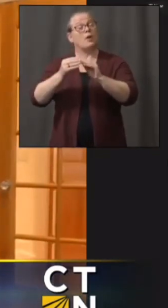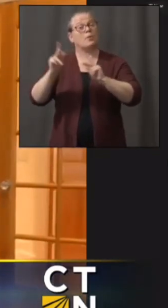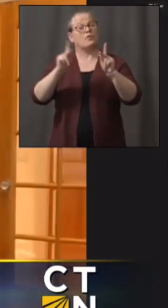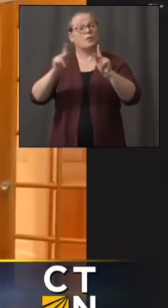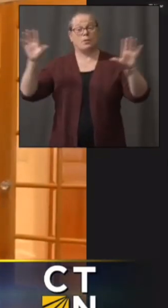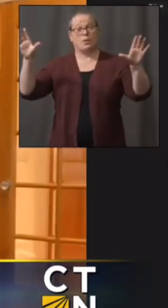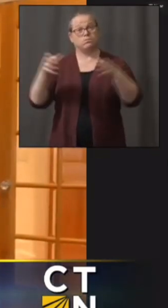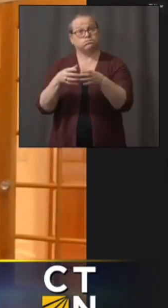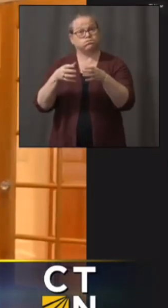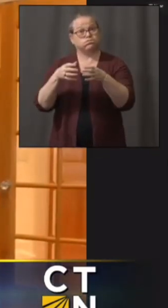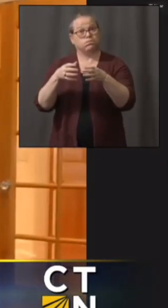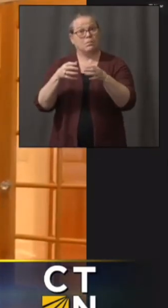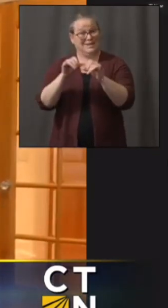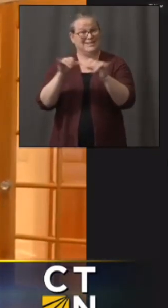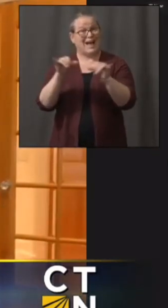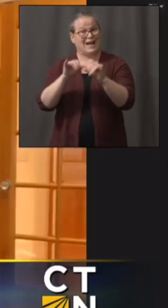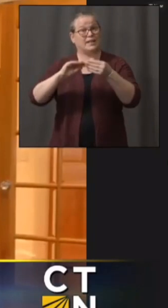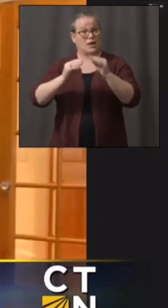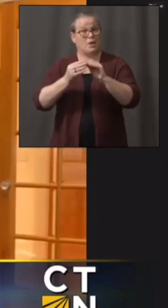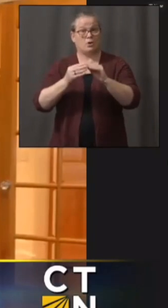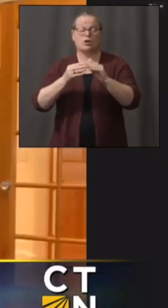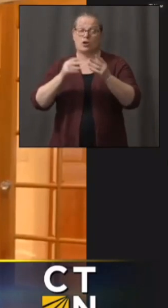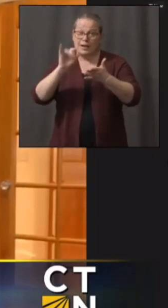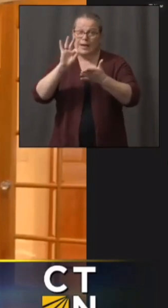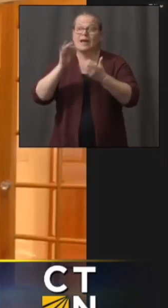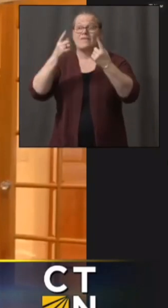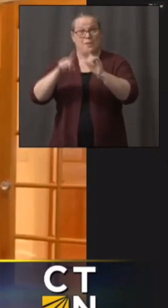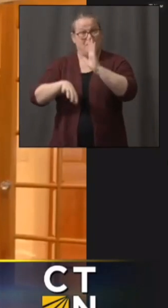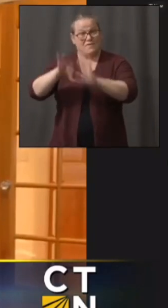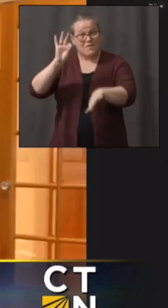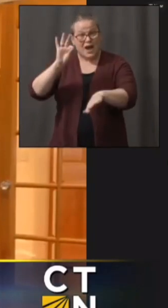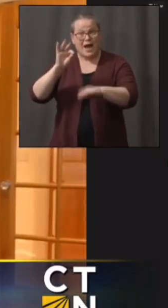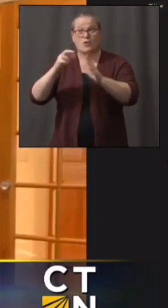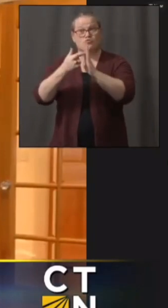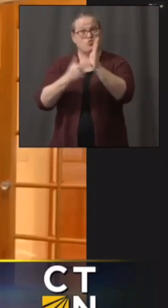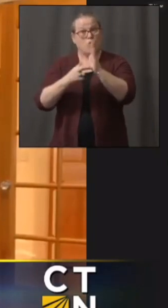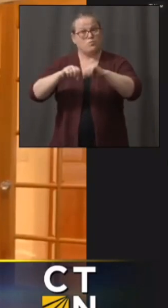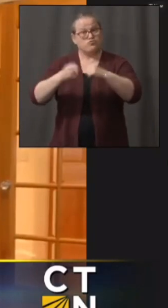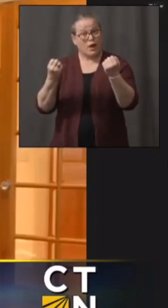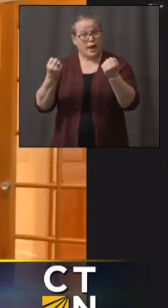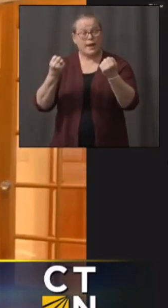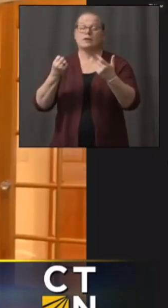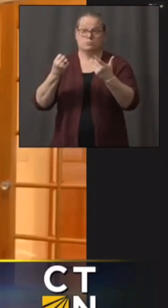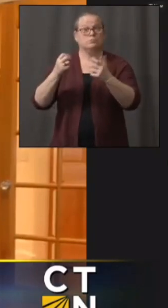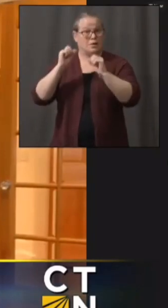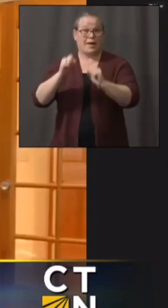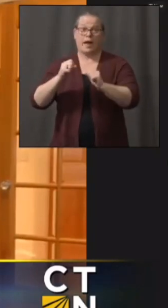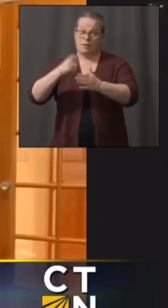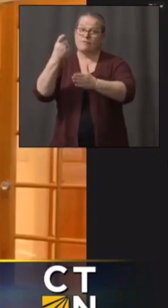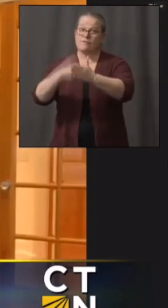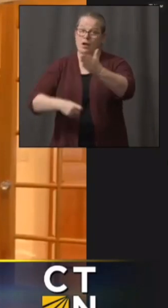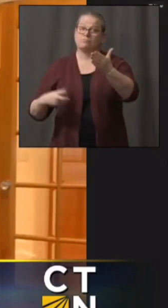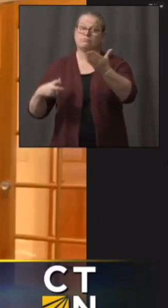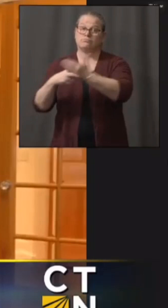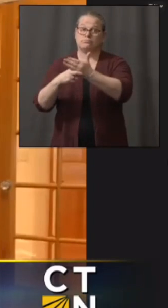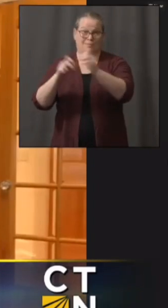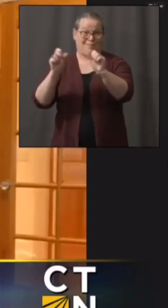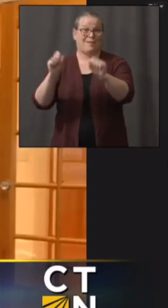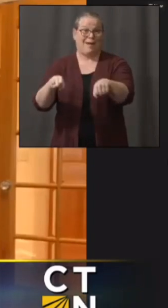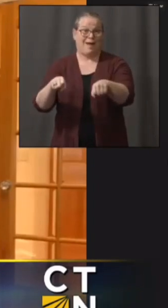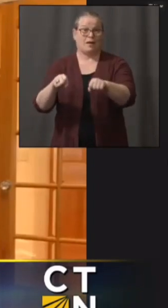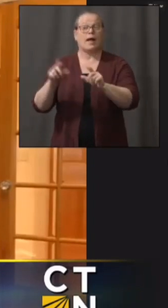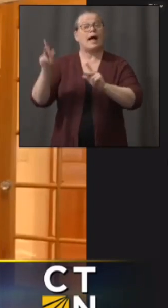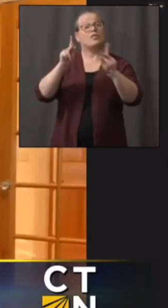subject potentially to significant fines, as well as the people who attend those events. So local law enforcement does have options